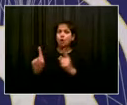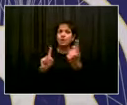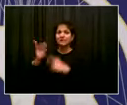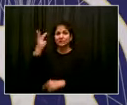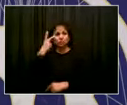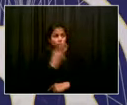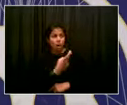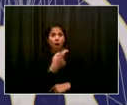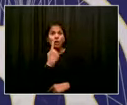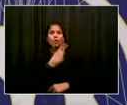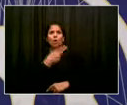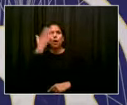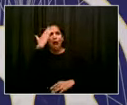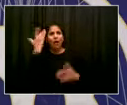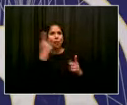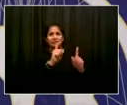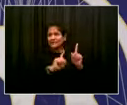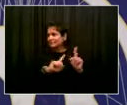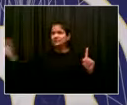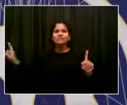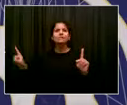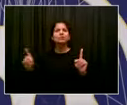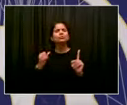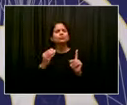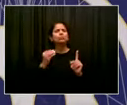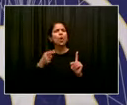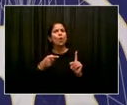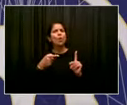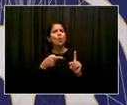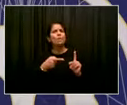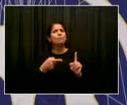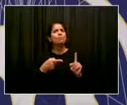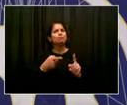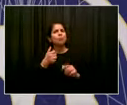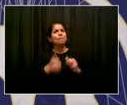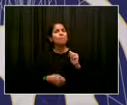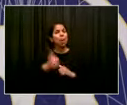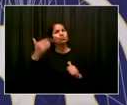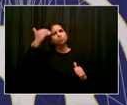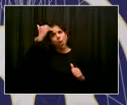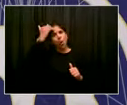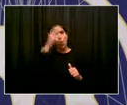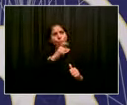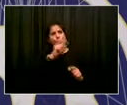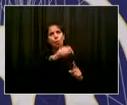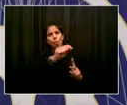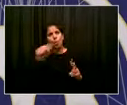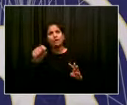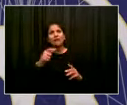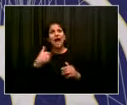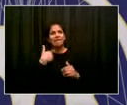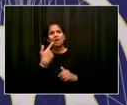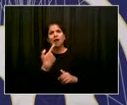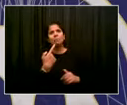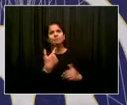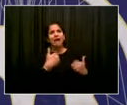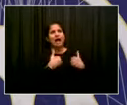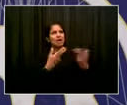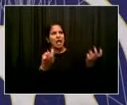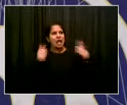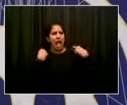these people are. I know our audience does as well. These are the bad guys that truly create adverse living conditions. You know, not to